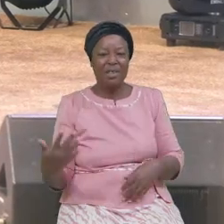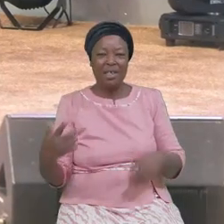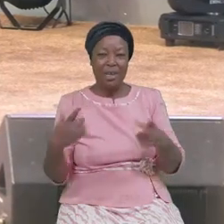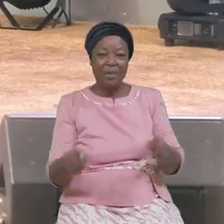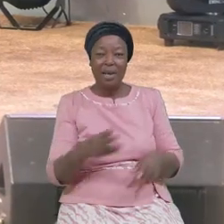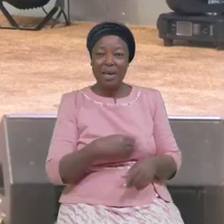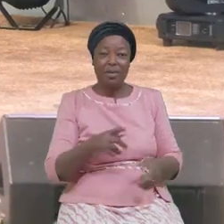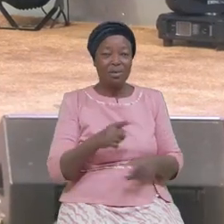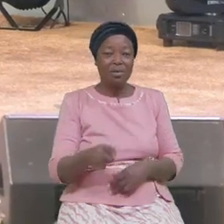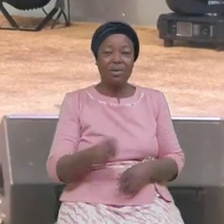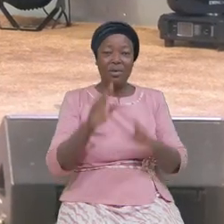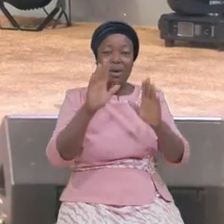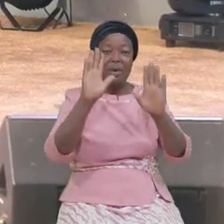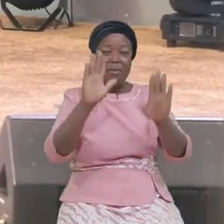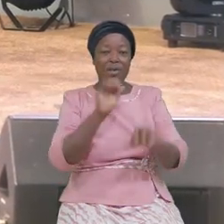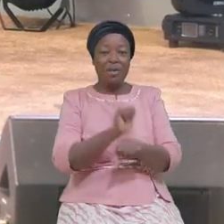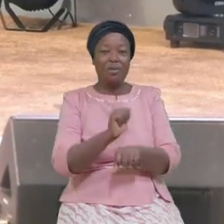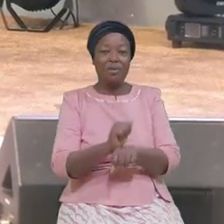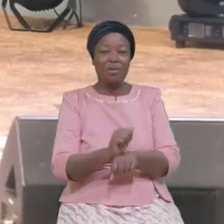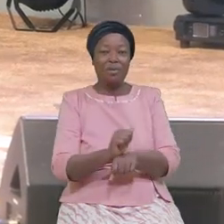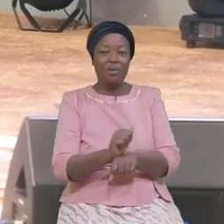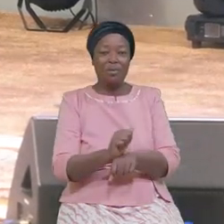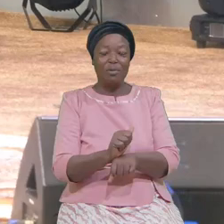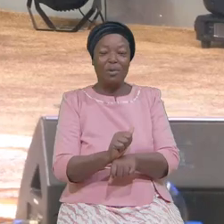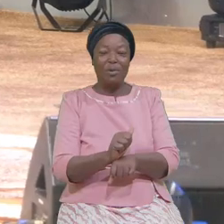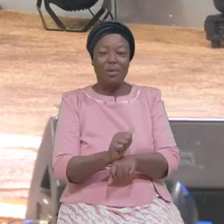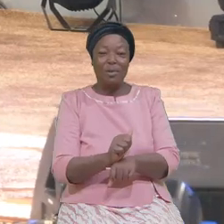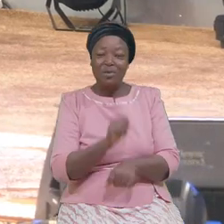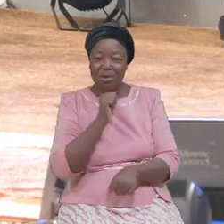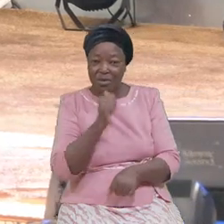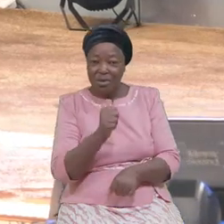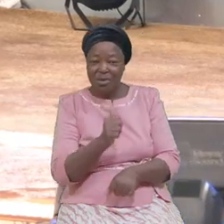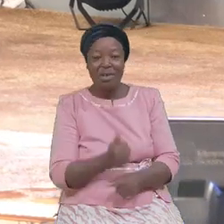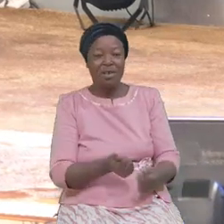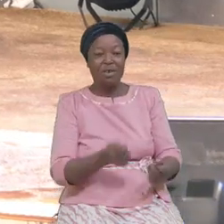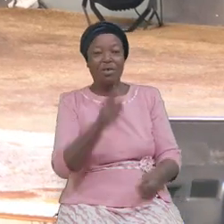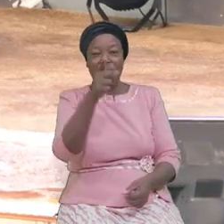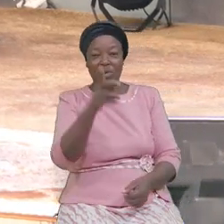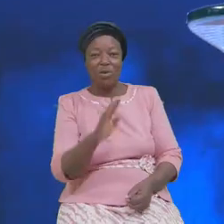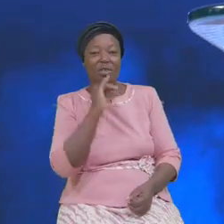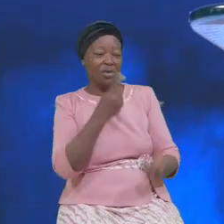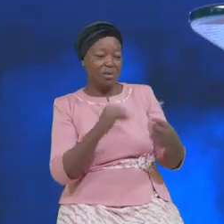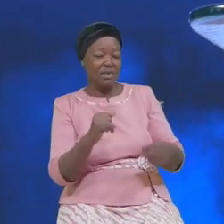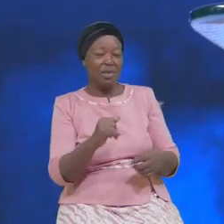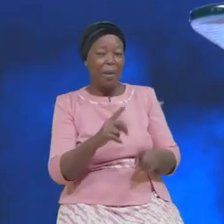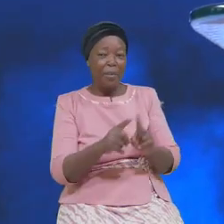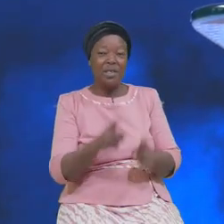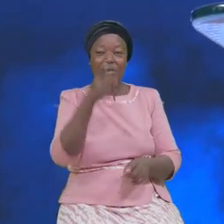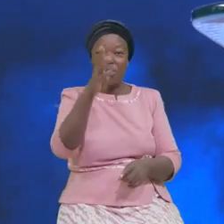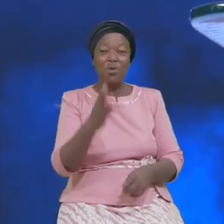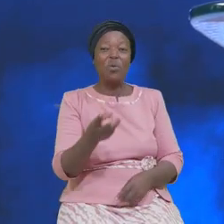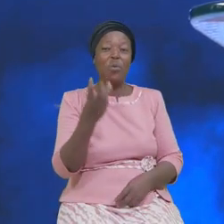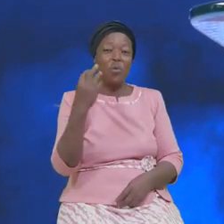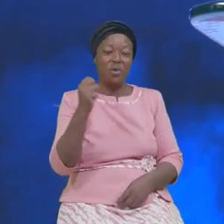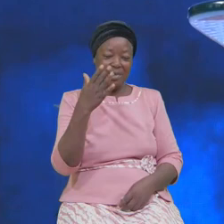spontaneous. Not wait, God is coming. God was there. And He